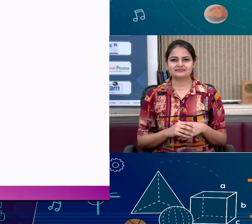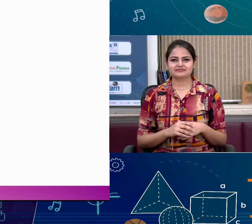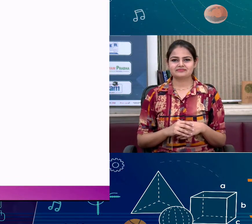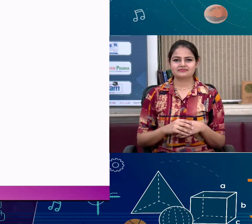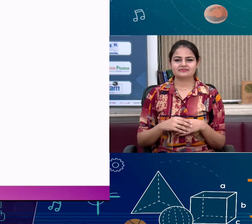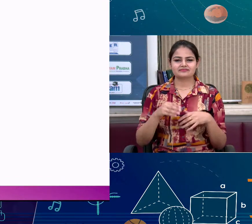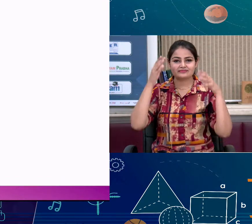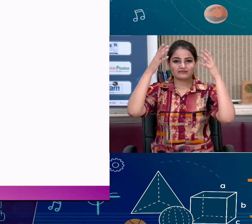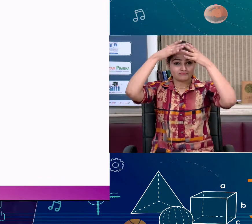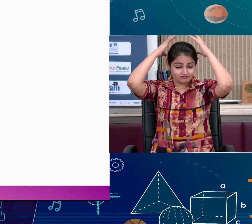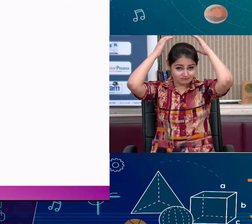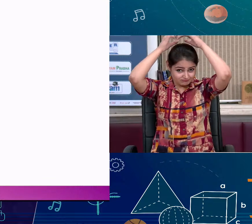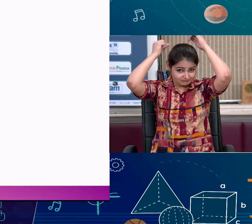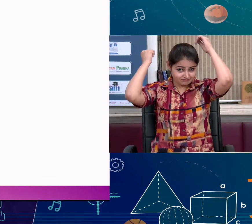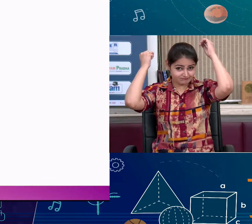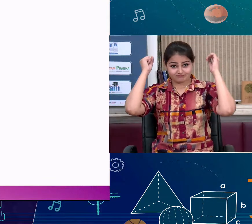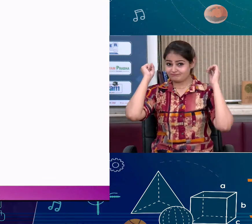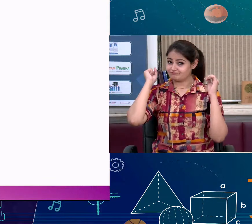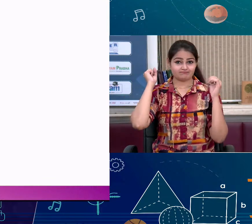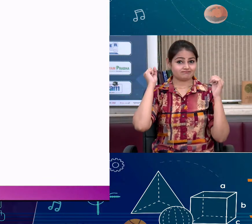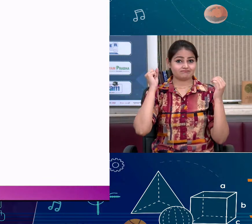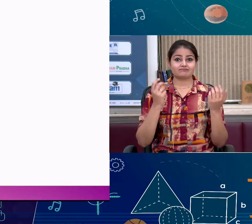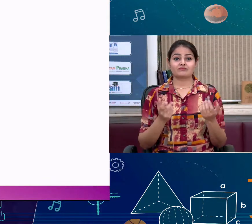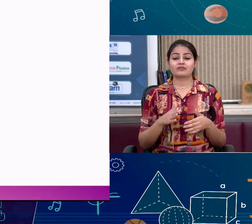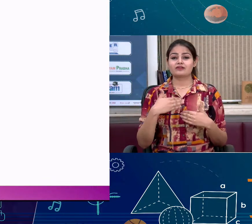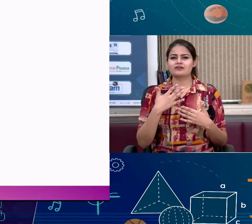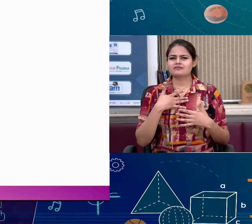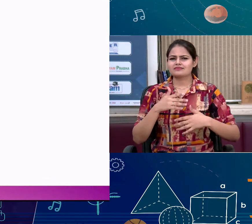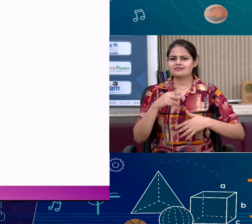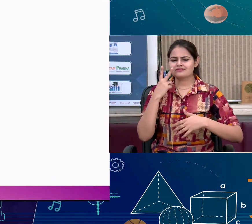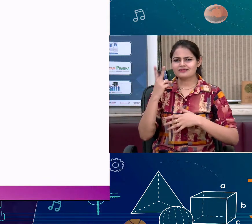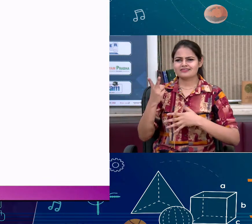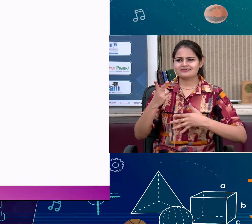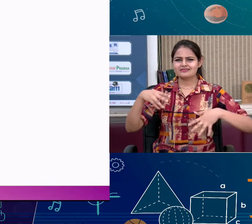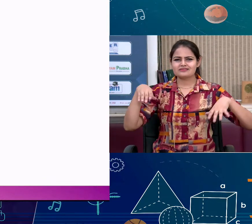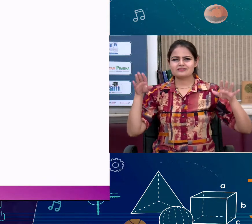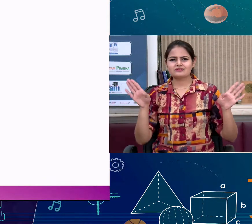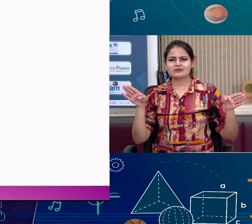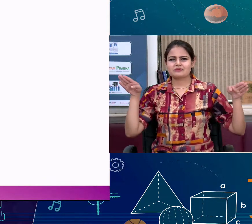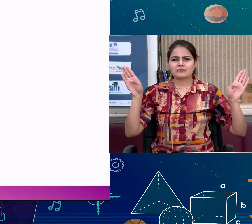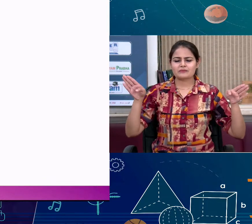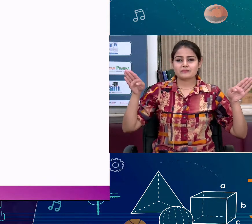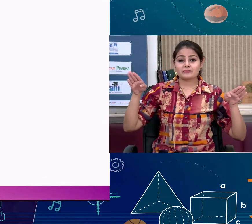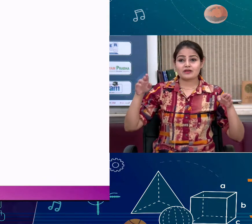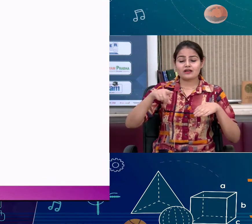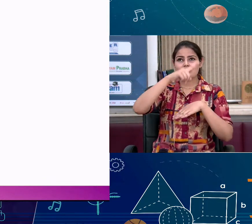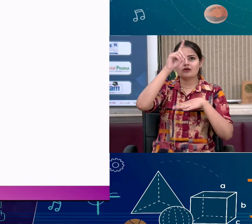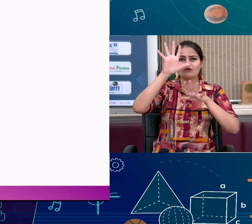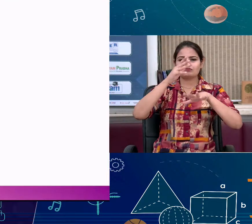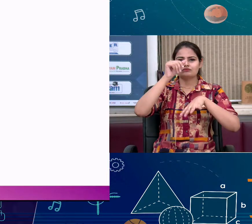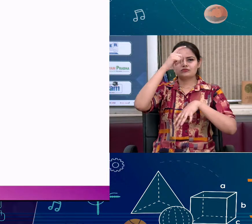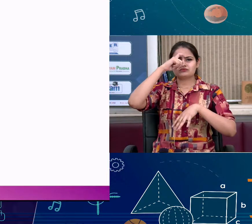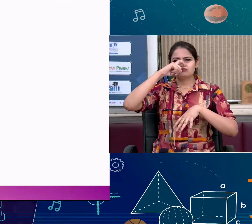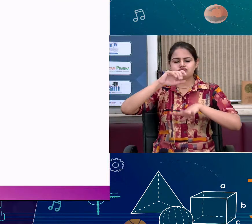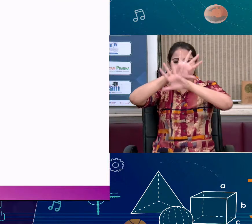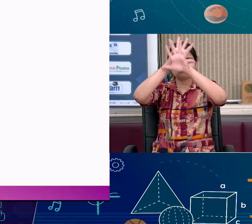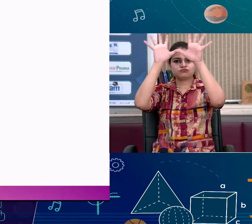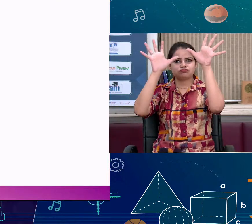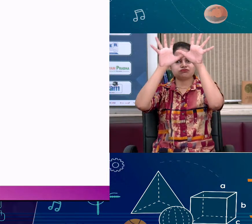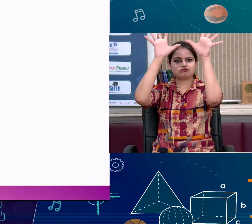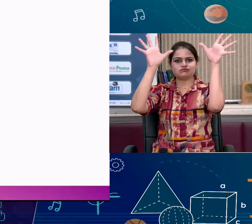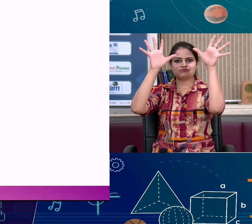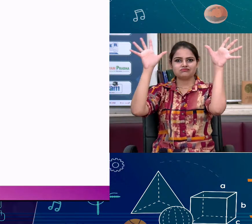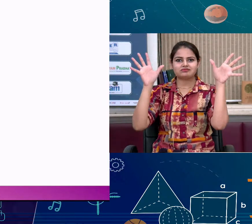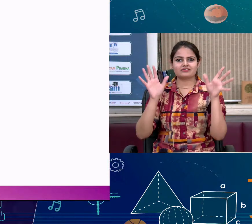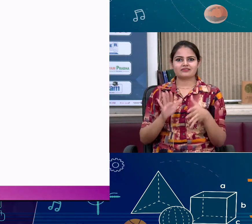nice two ponytails, and we can see there is a bird flying over above the sky. There is a sun. There is